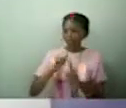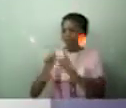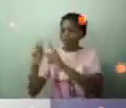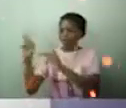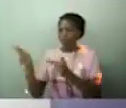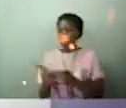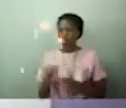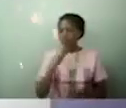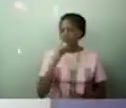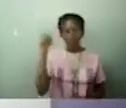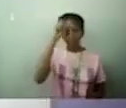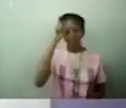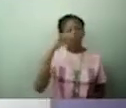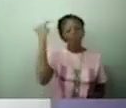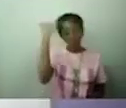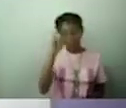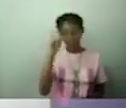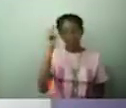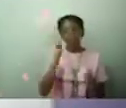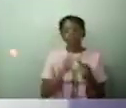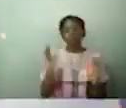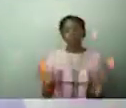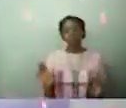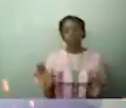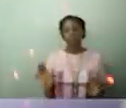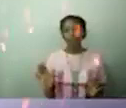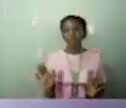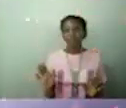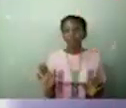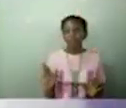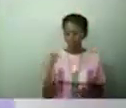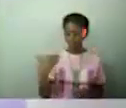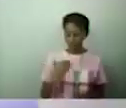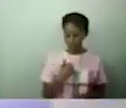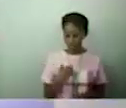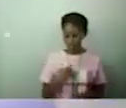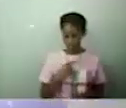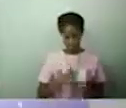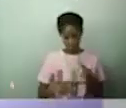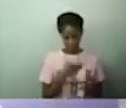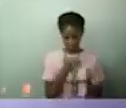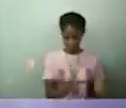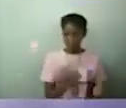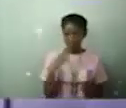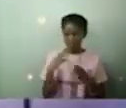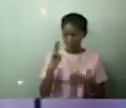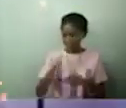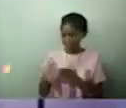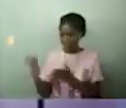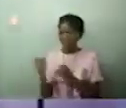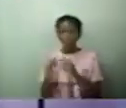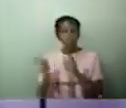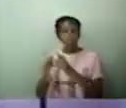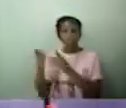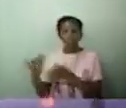themselves are not wise. In the world, we are born alone. You have some classmates, but in many cases, you never meet them again. You